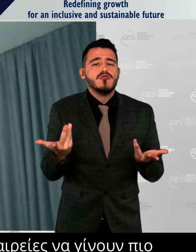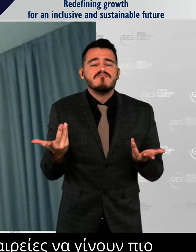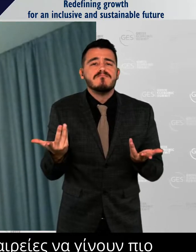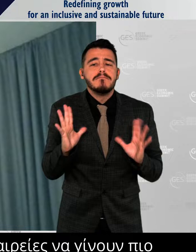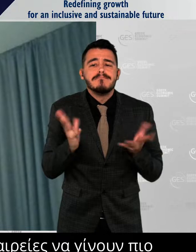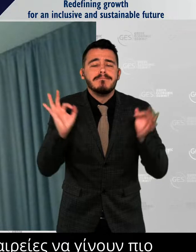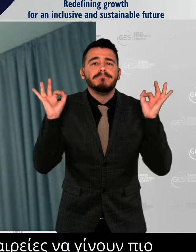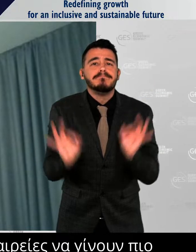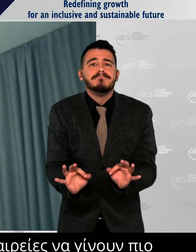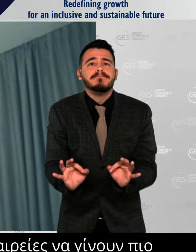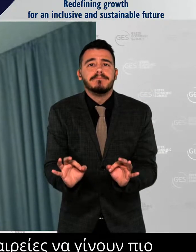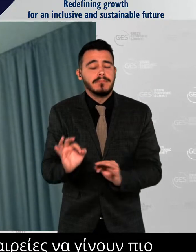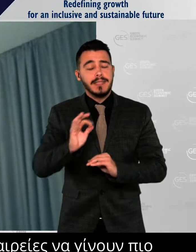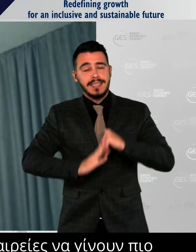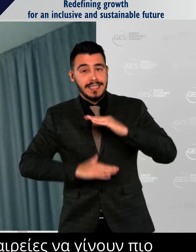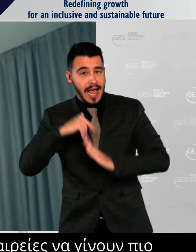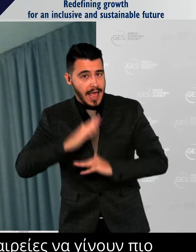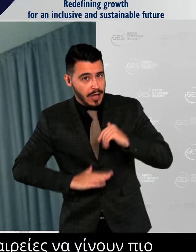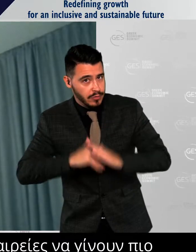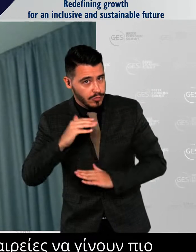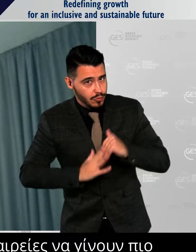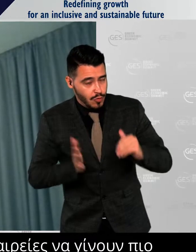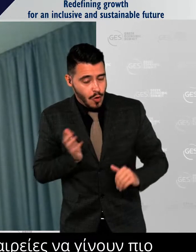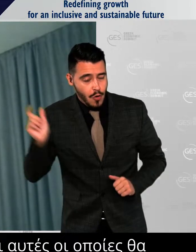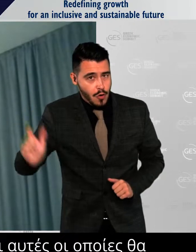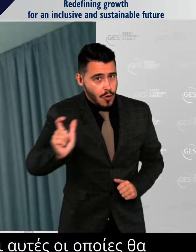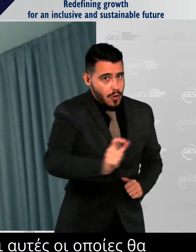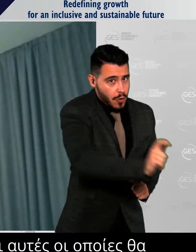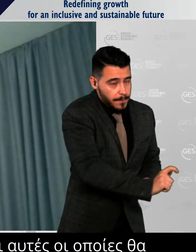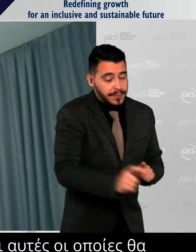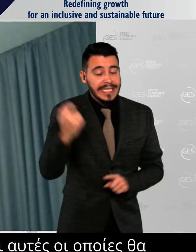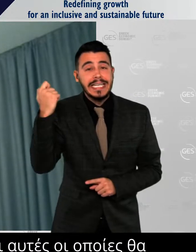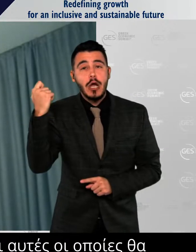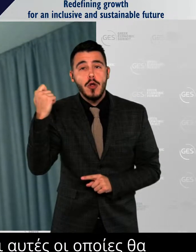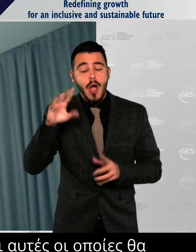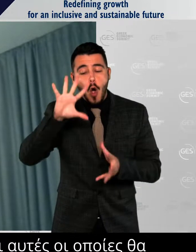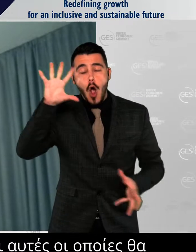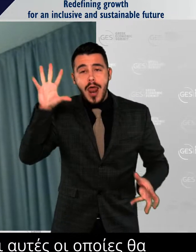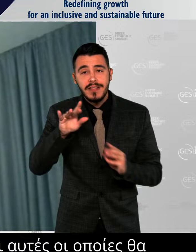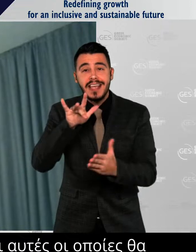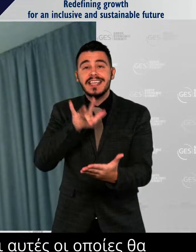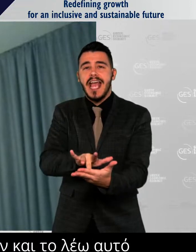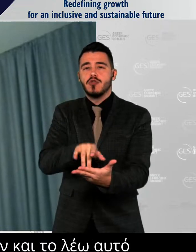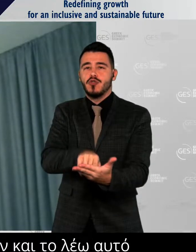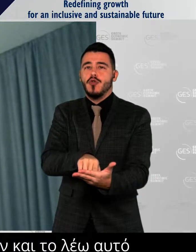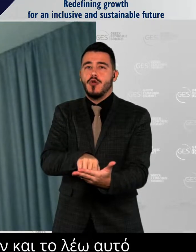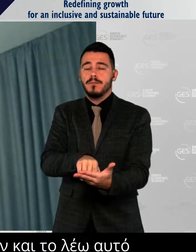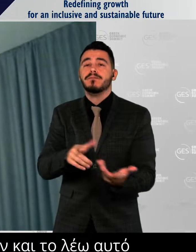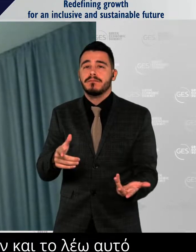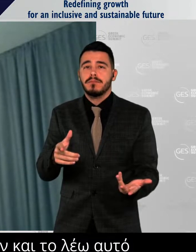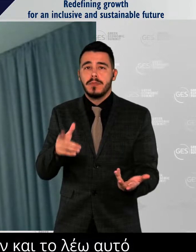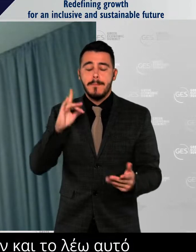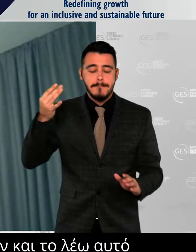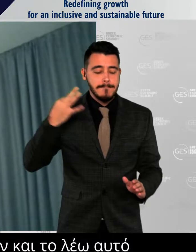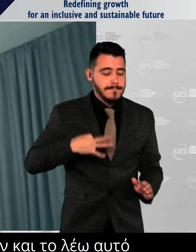in mind that the largest opportunity we see are the combination of green, a sustainable world, powered by